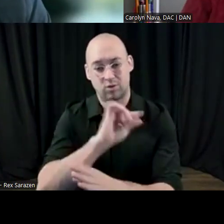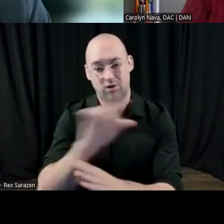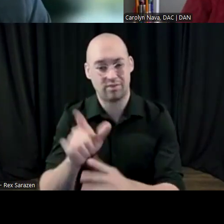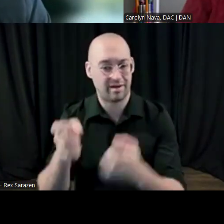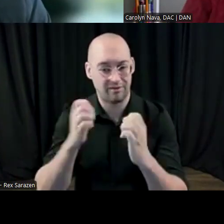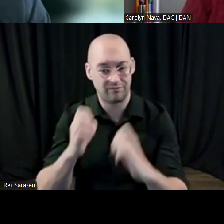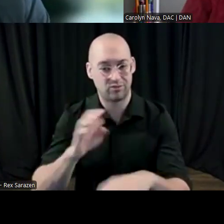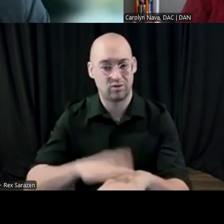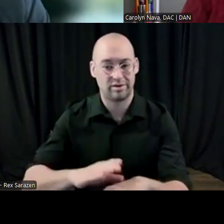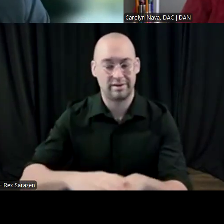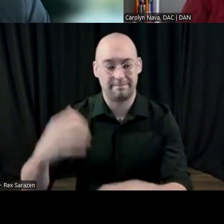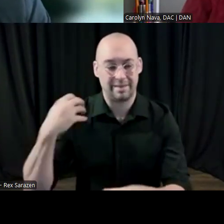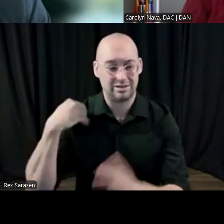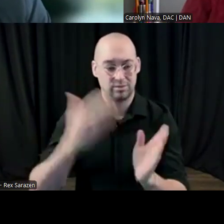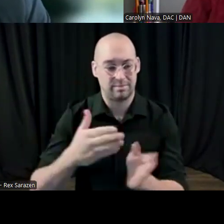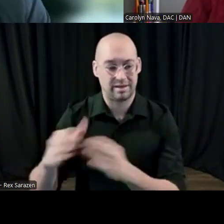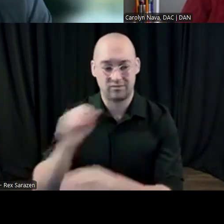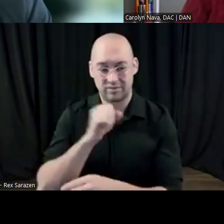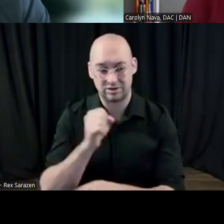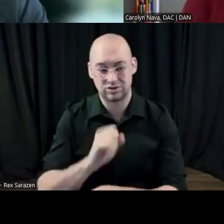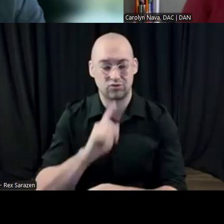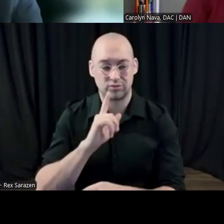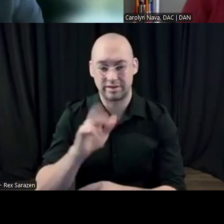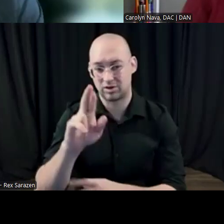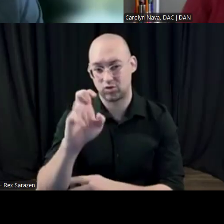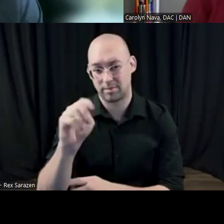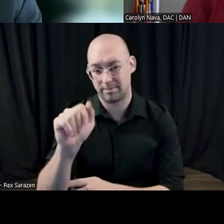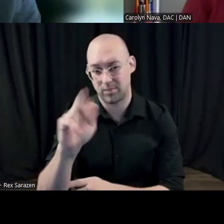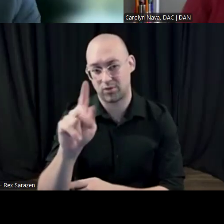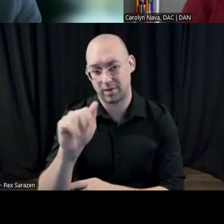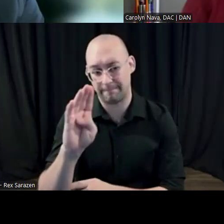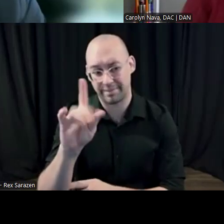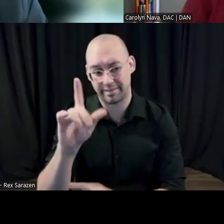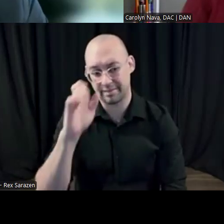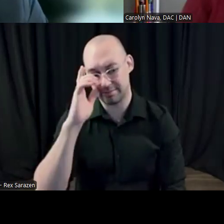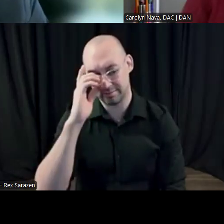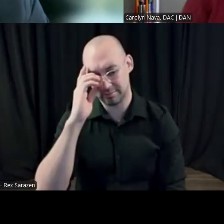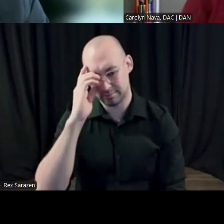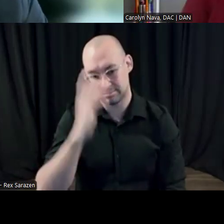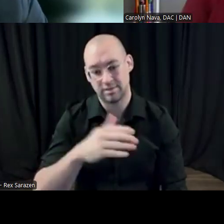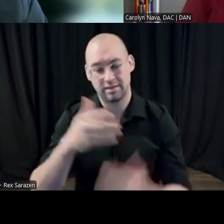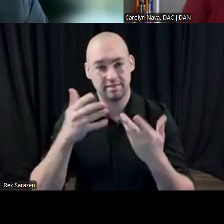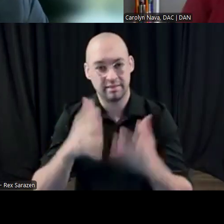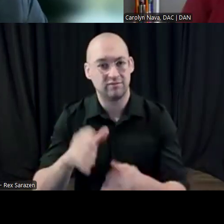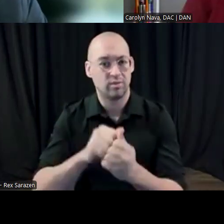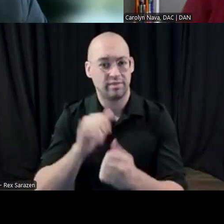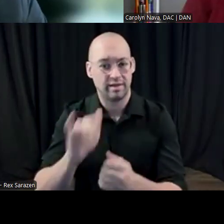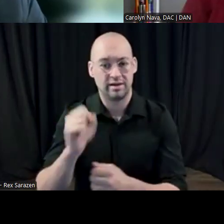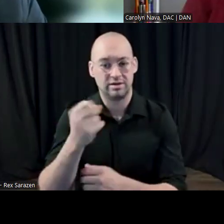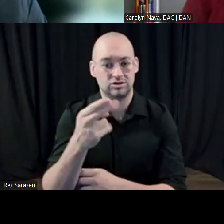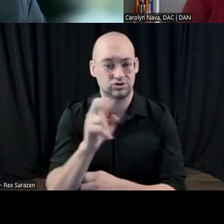master plan for aging. Pretty remarkable. And I will leave you with that, and I'll turn it over to you, Sherry. We're a little